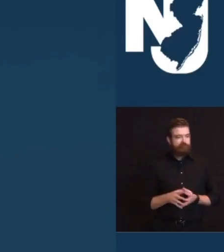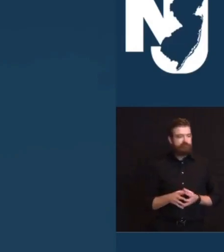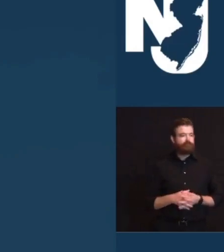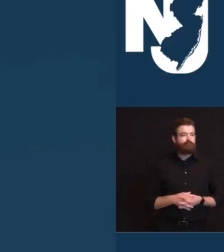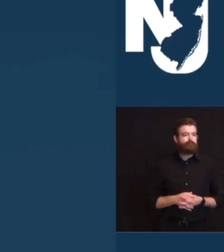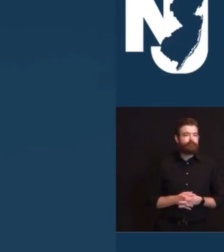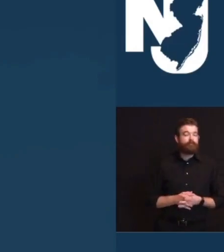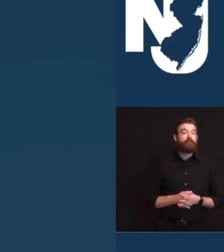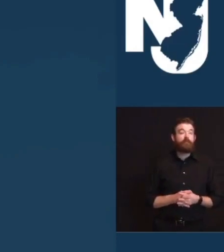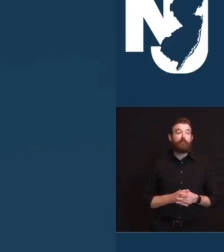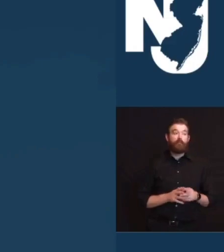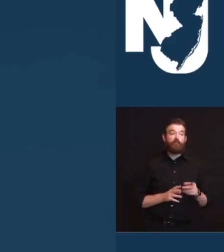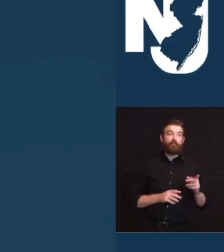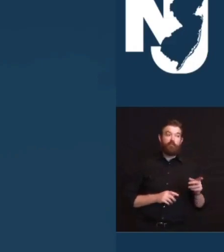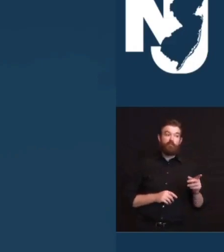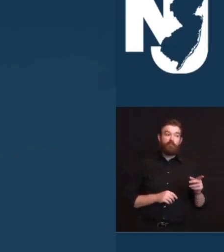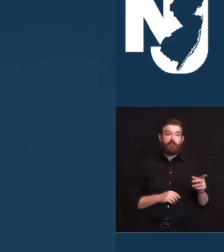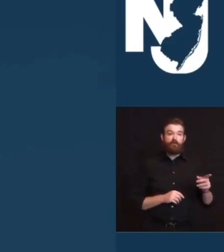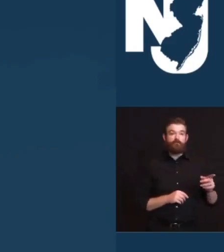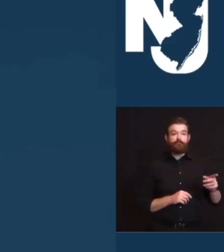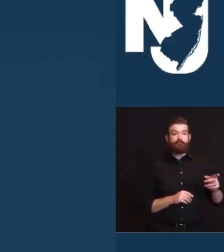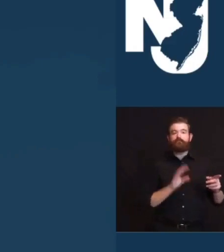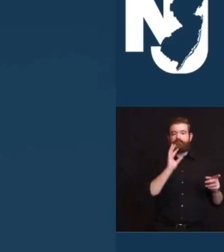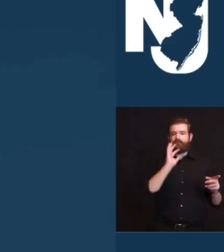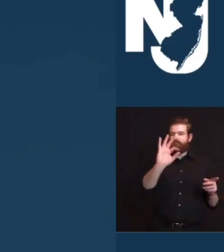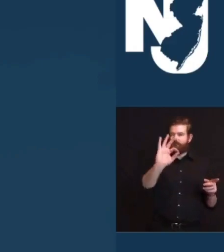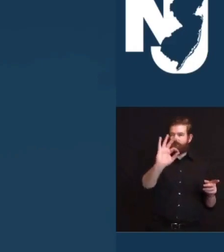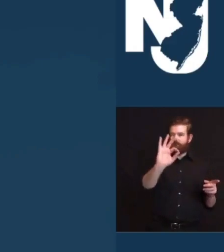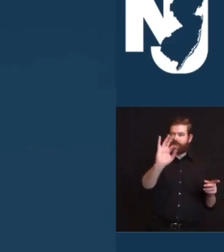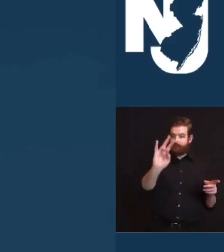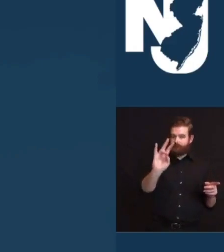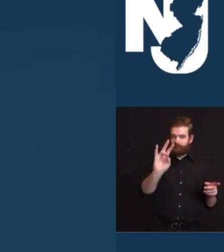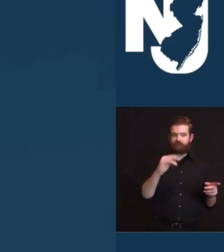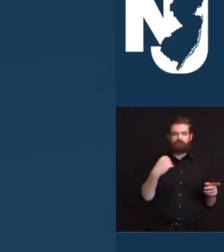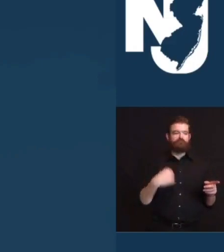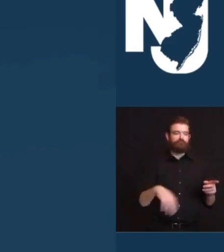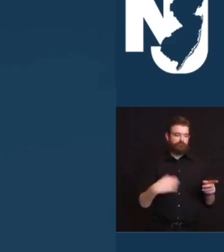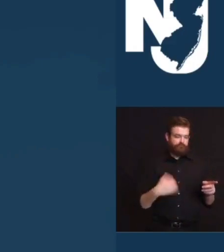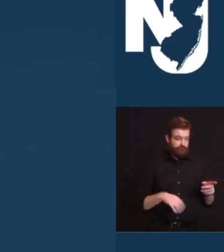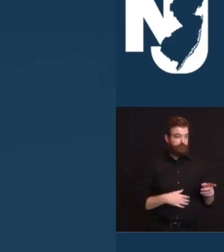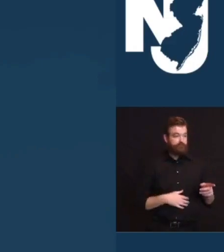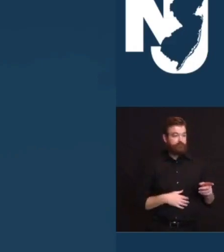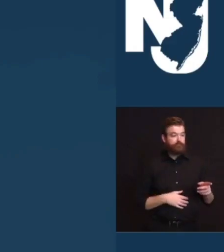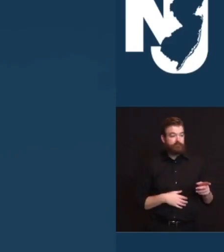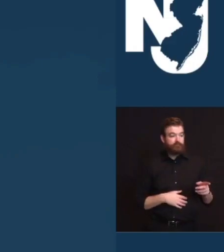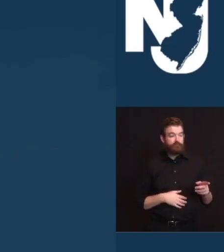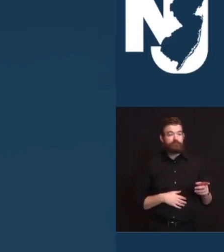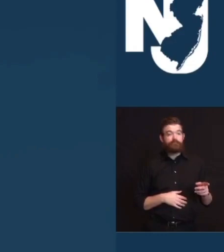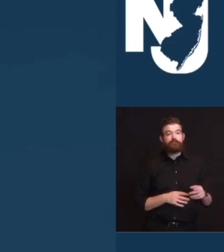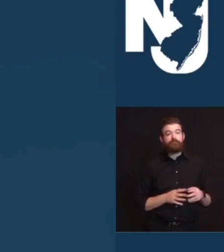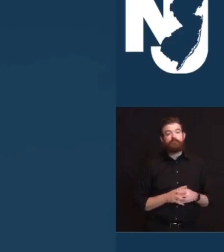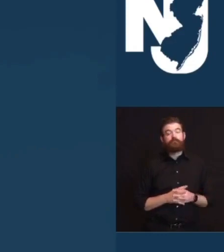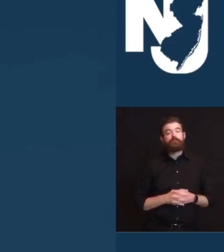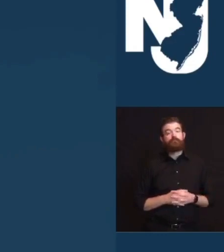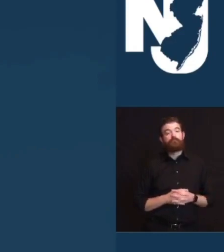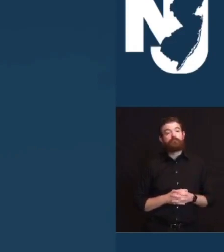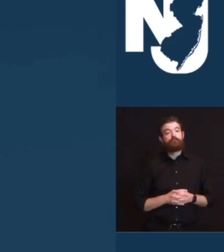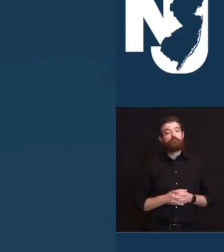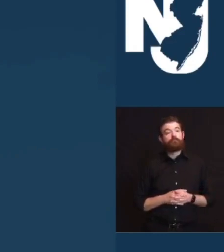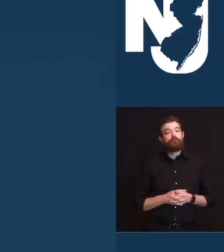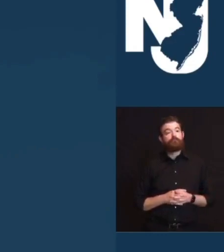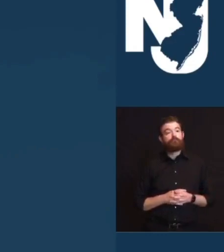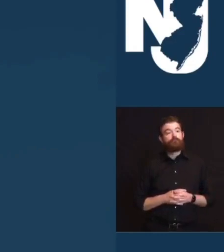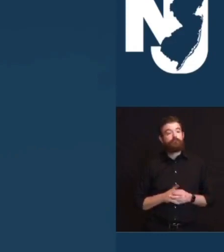Melvin Ashkenaz, who was 97 years old. That's Melvin down front. He would tell you he was born on October